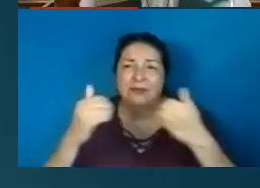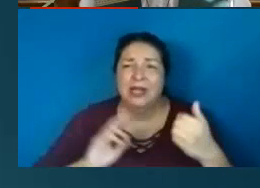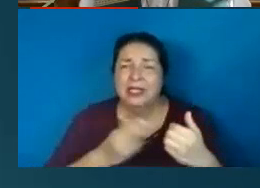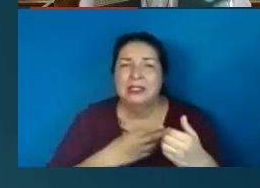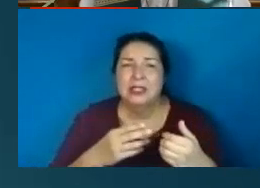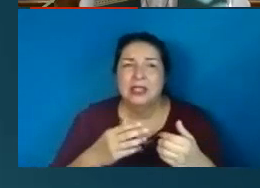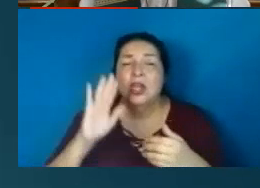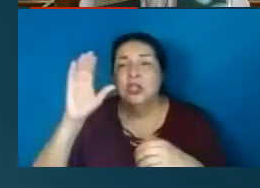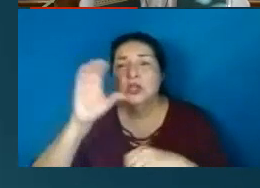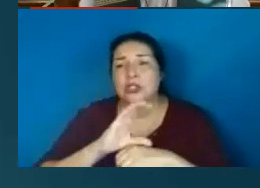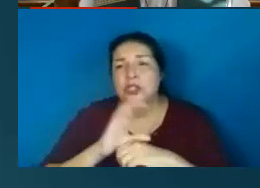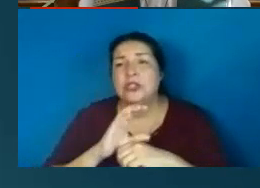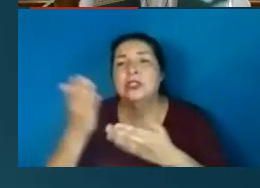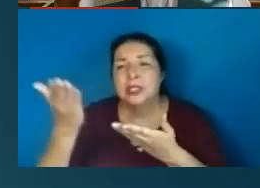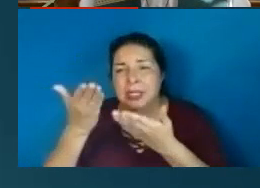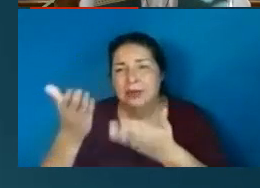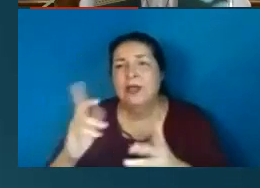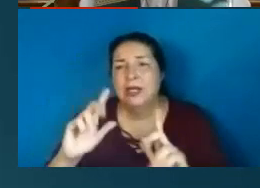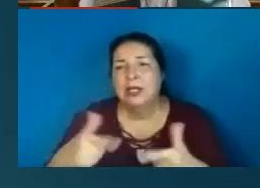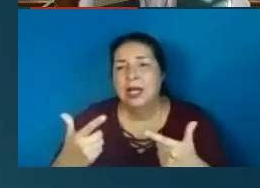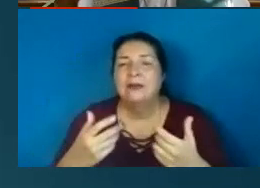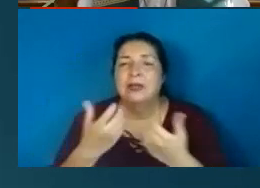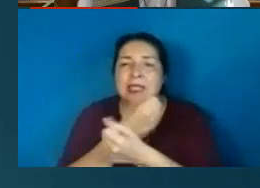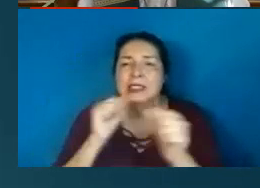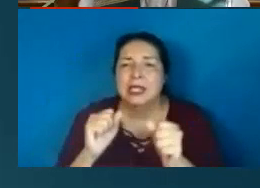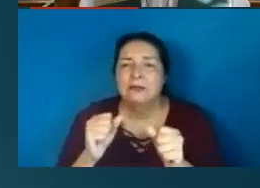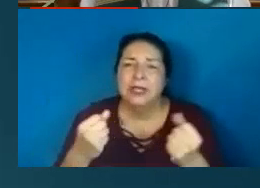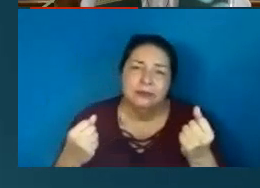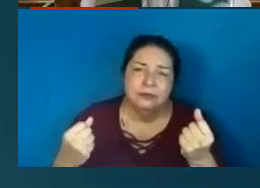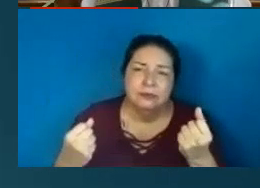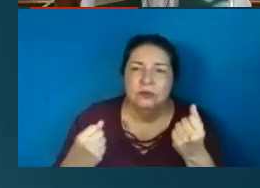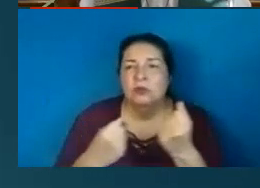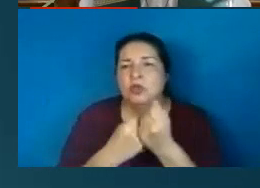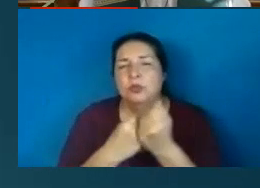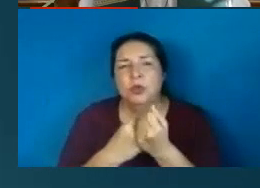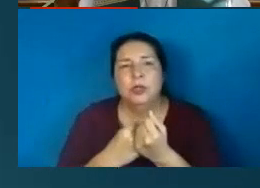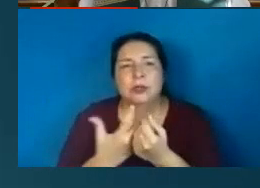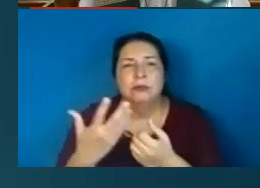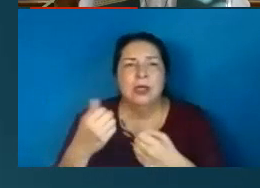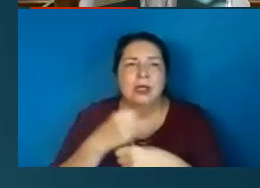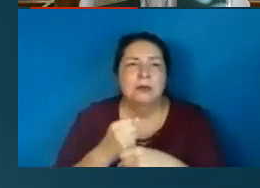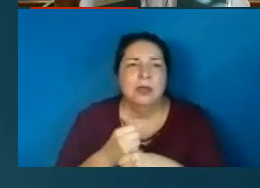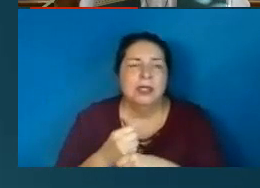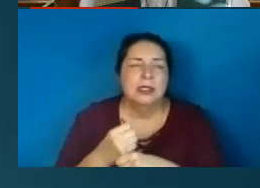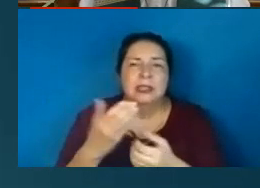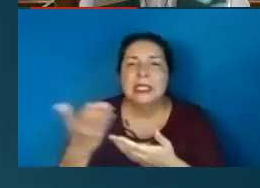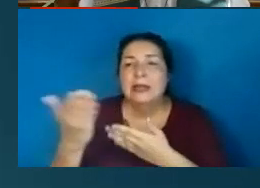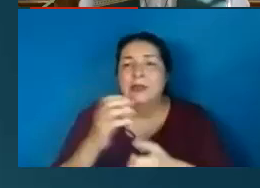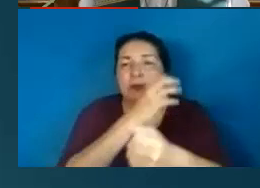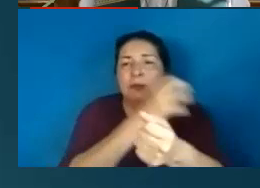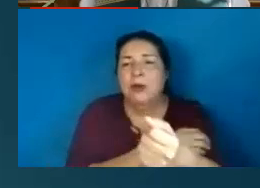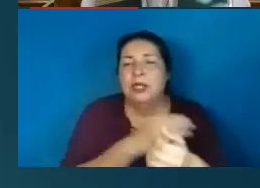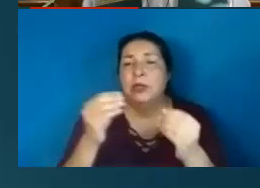to be a life-giving force, ambassadors of reconciliation. Empower us for action that we will do more than